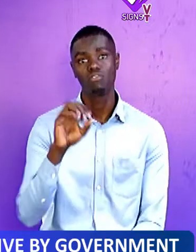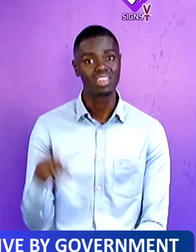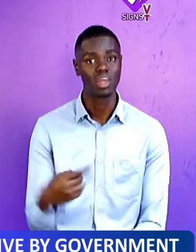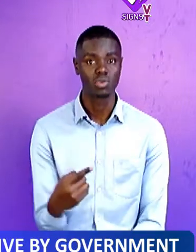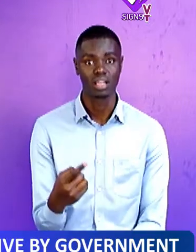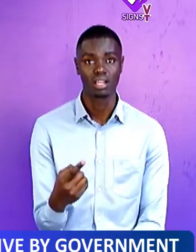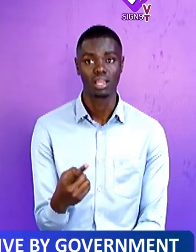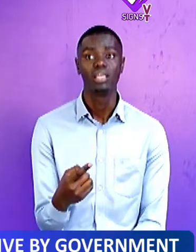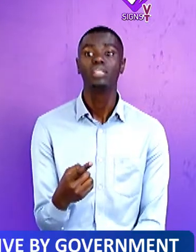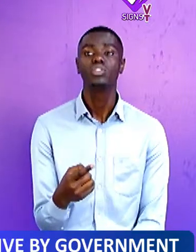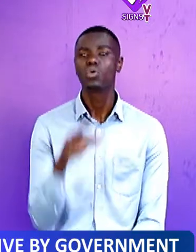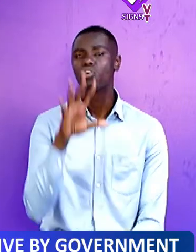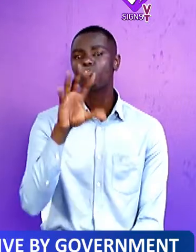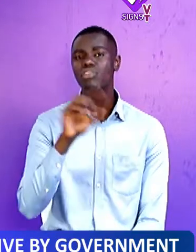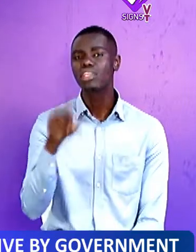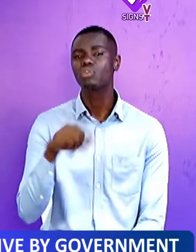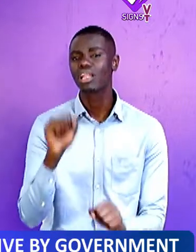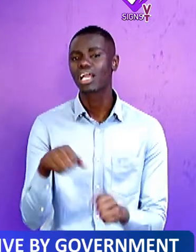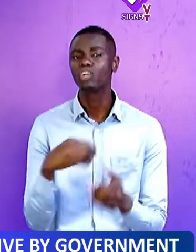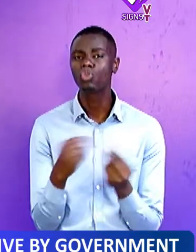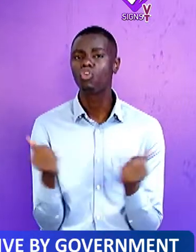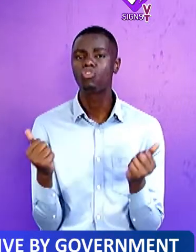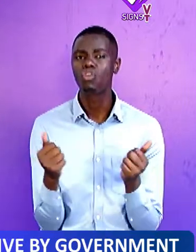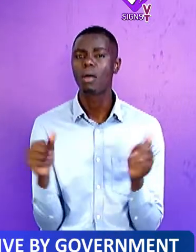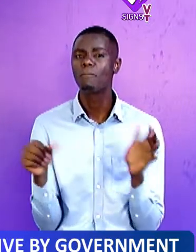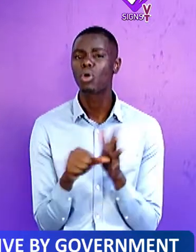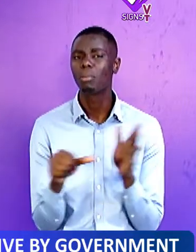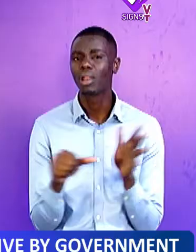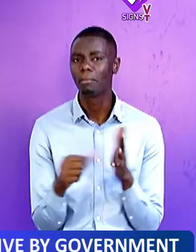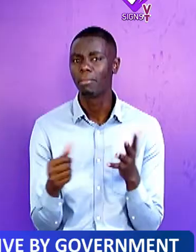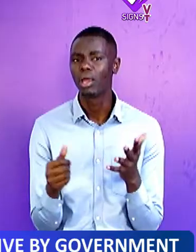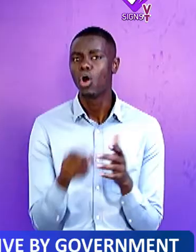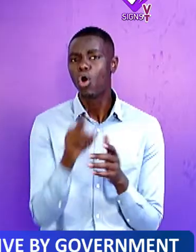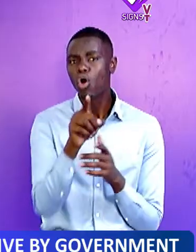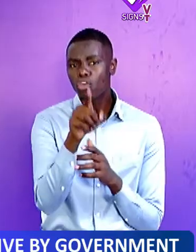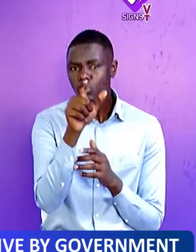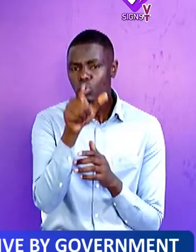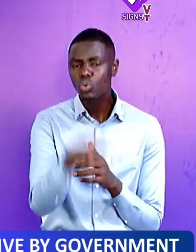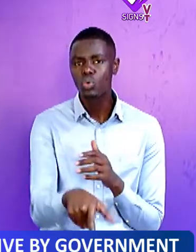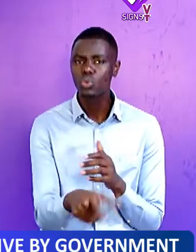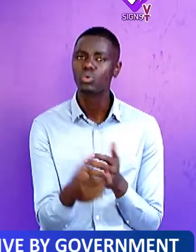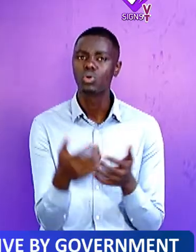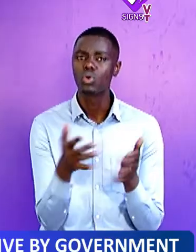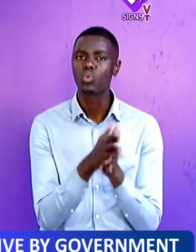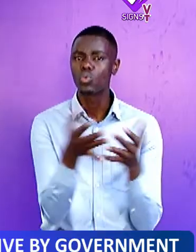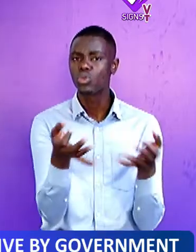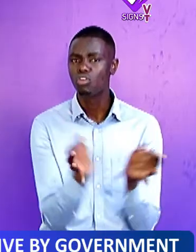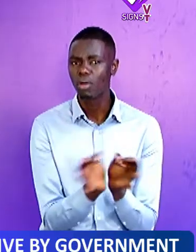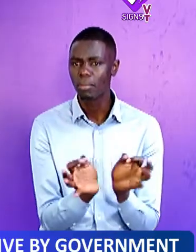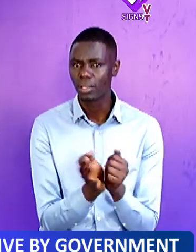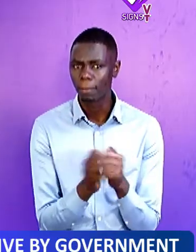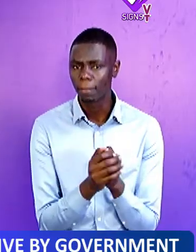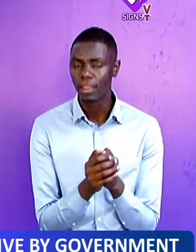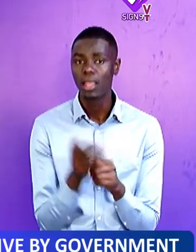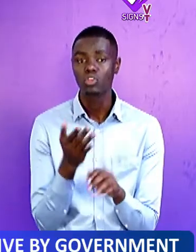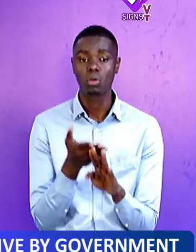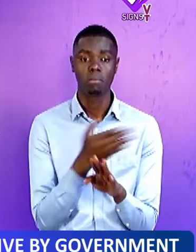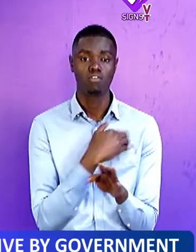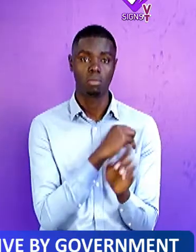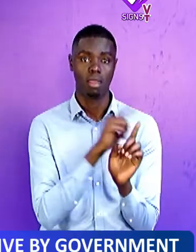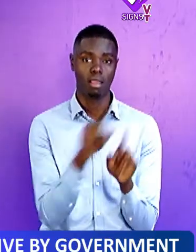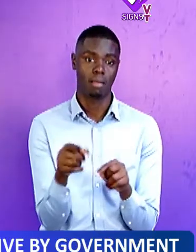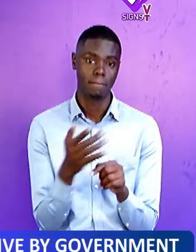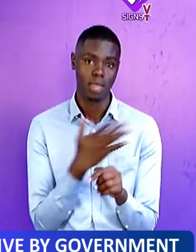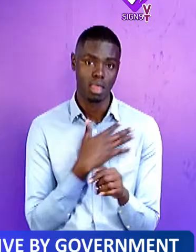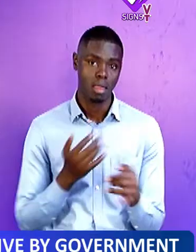shillings, can 50,000 shillings solve the problem of you and your relatives? Like today, before I came here, my wife